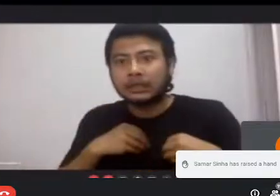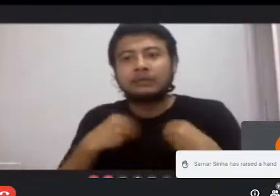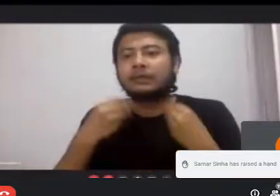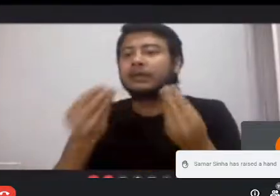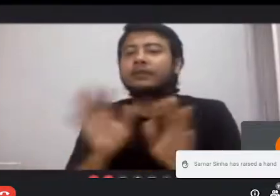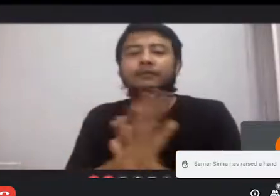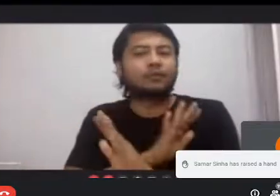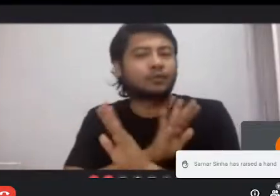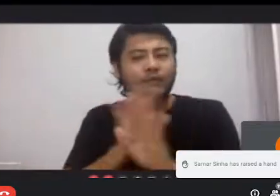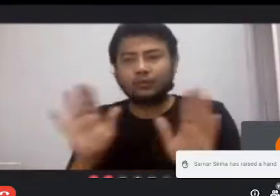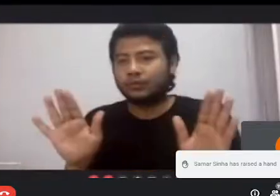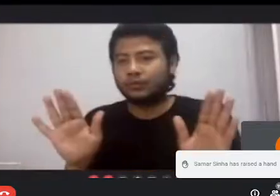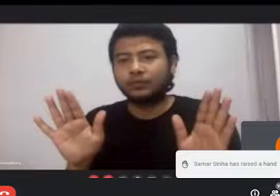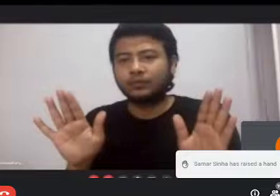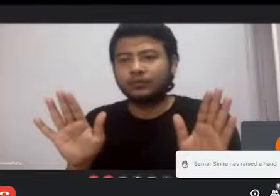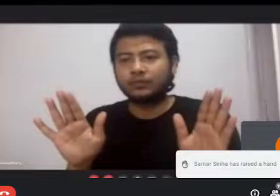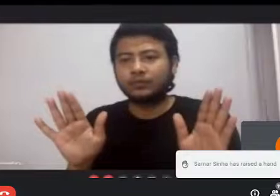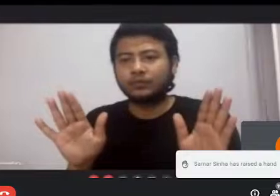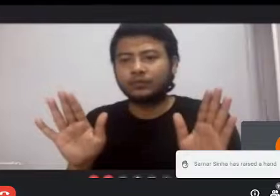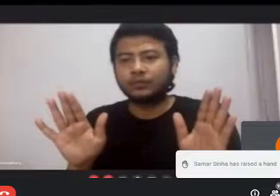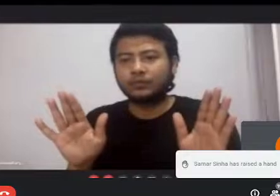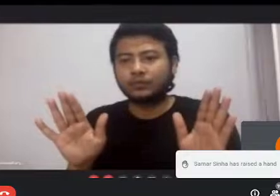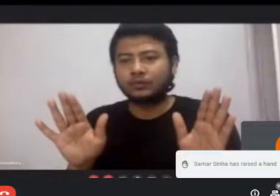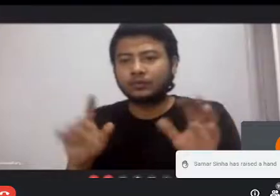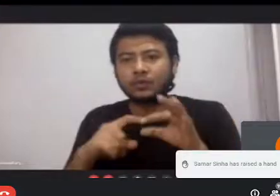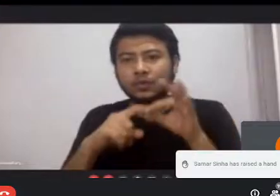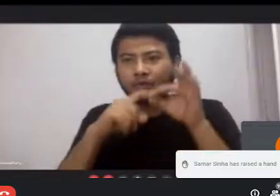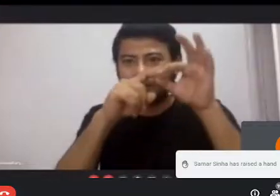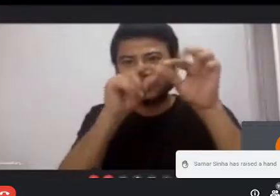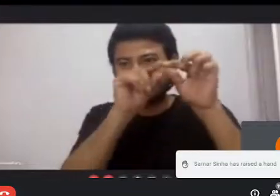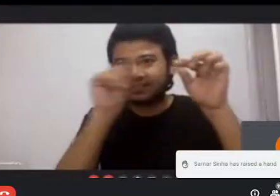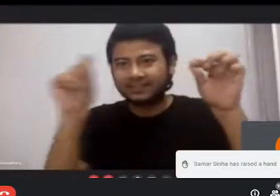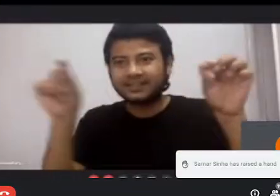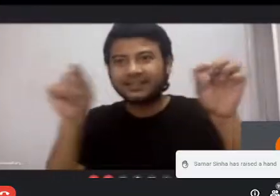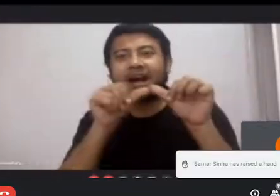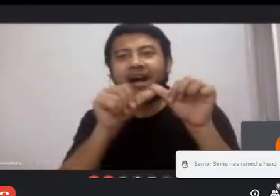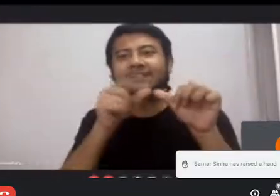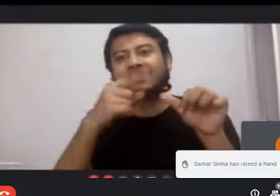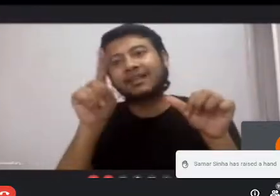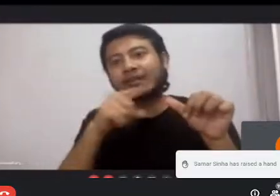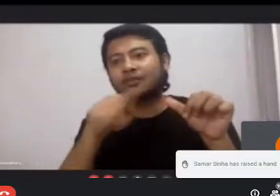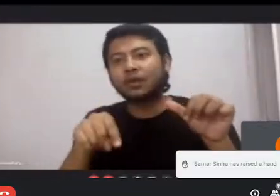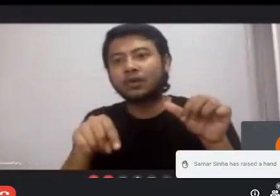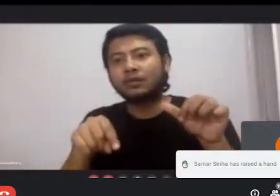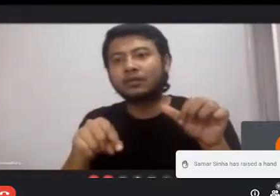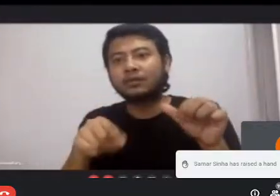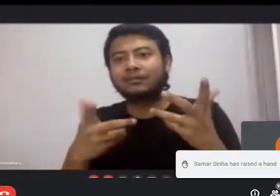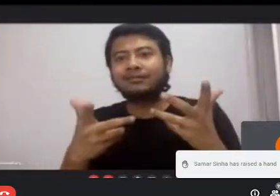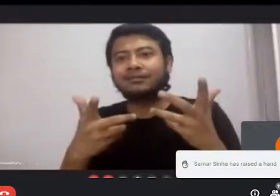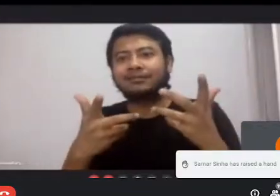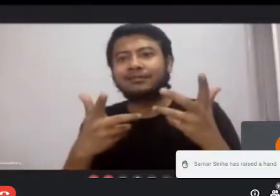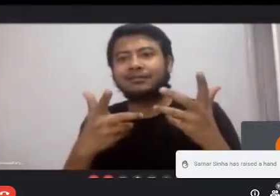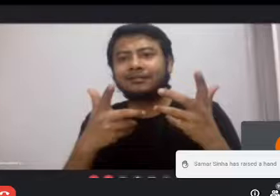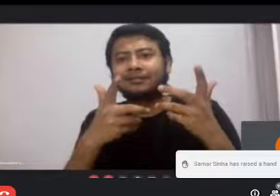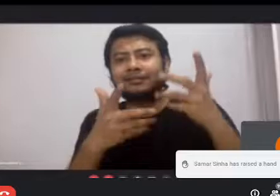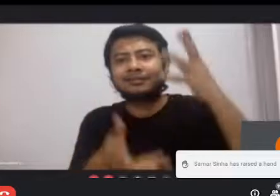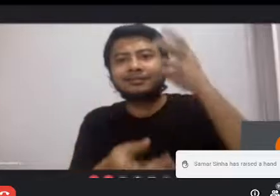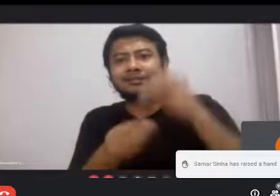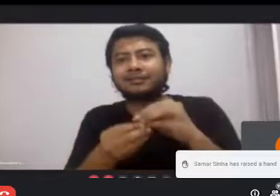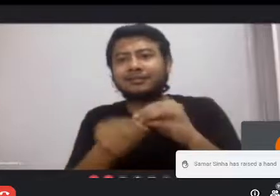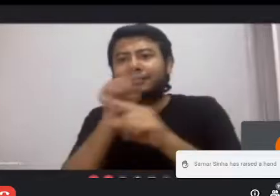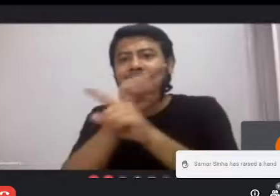wrong answers and calculate how many answers have been right or wrong, but assess what children can do in